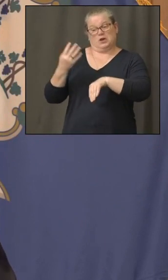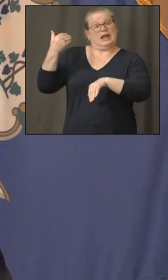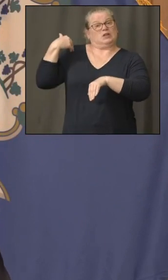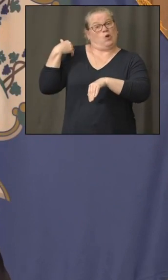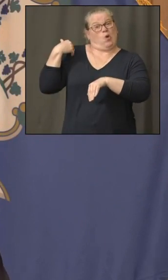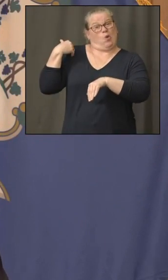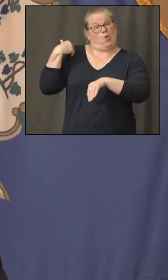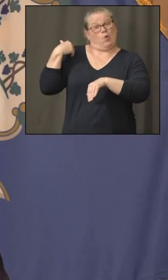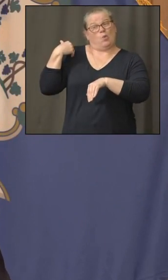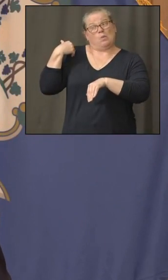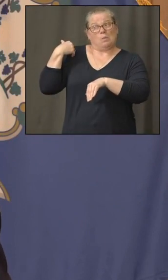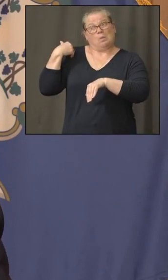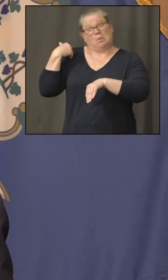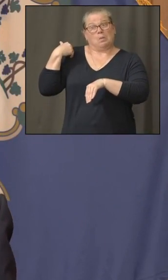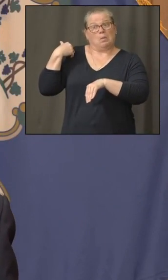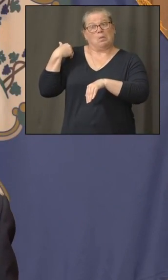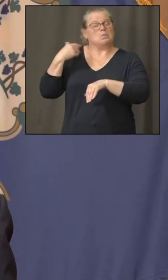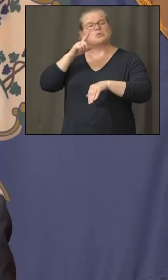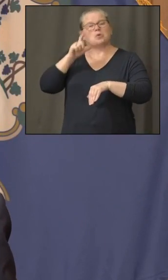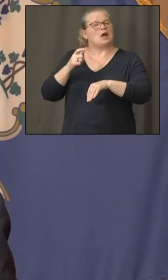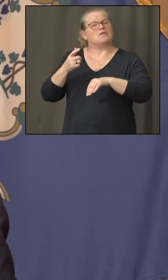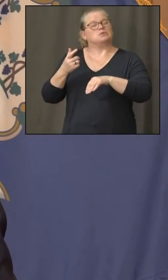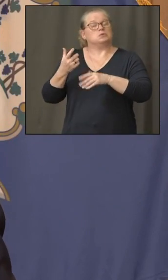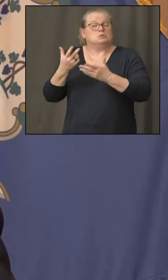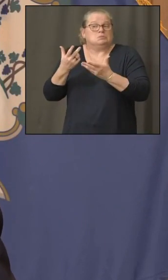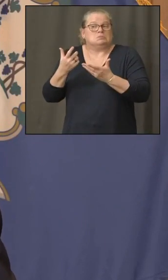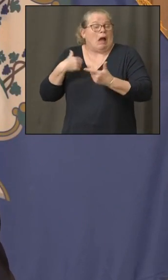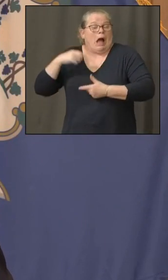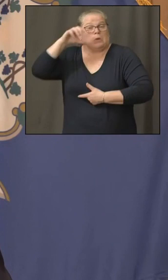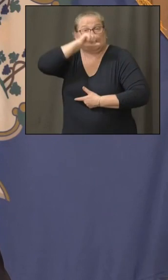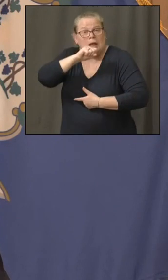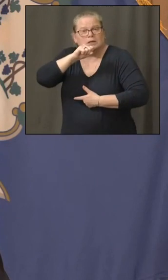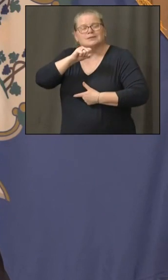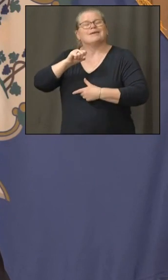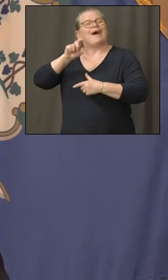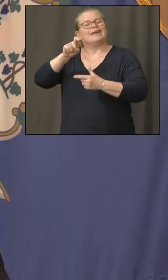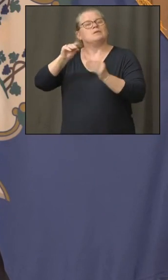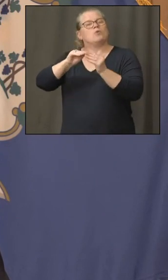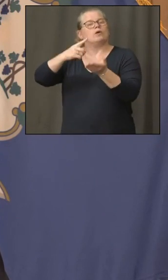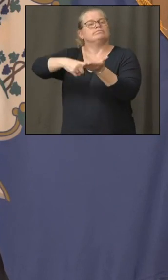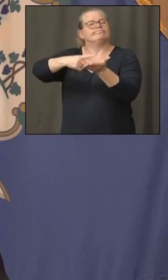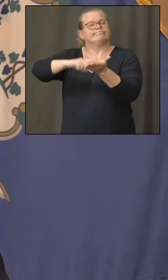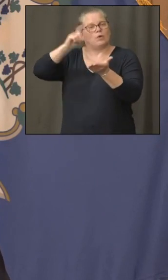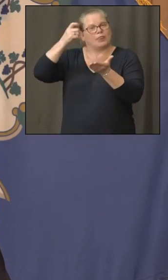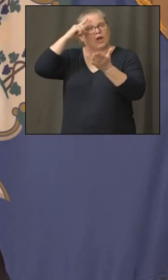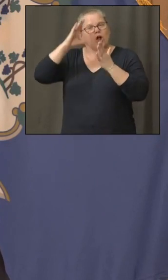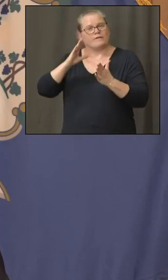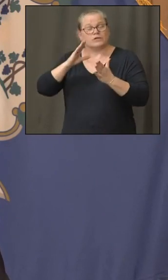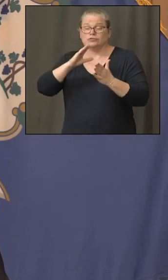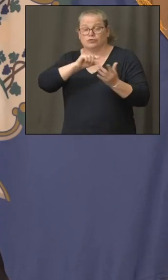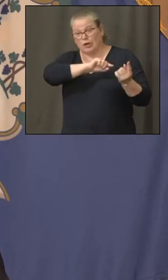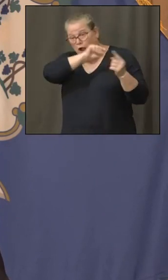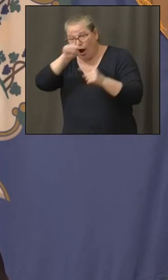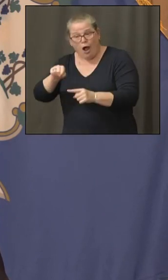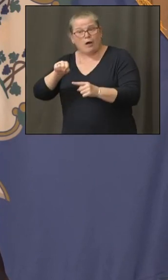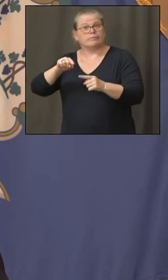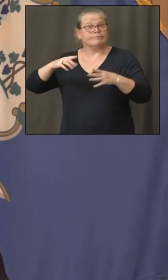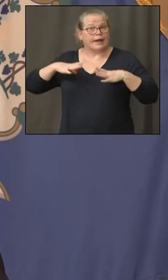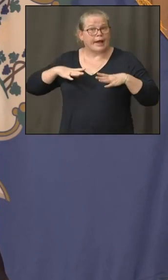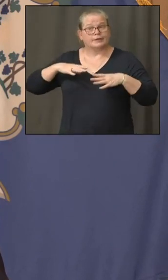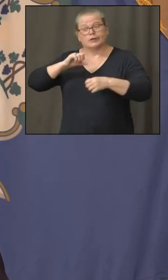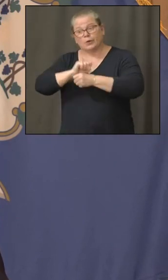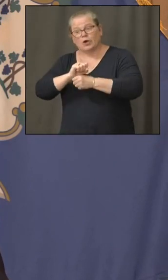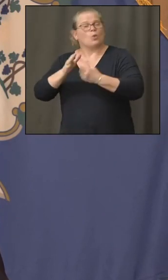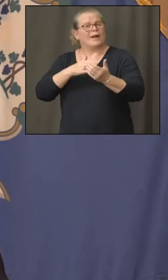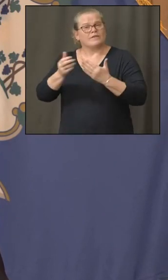to my fellow governors about it. Then you can come up here, you can get to work or vacation or whatever you want to do. If you cannot show that you've